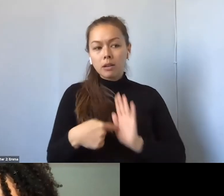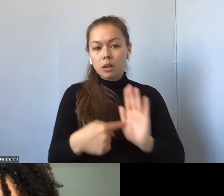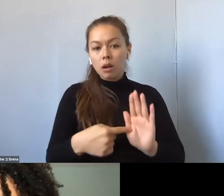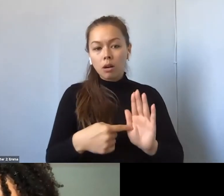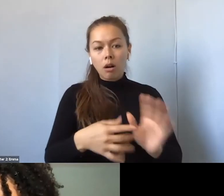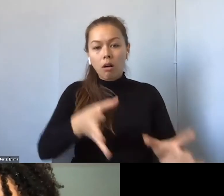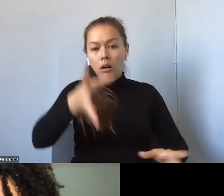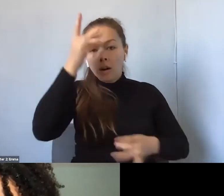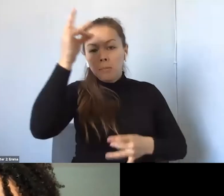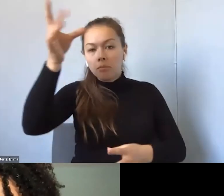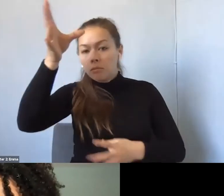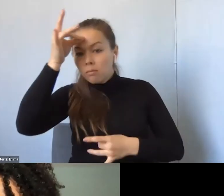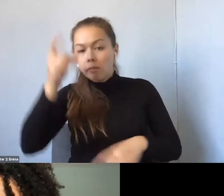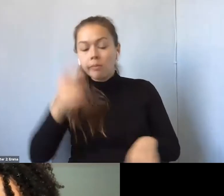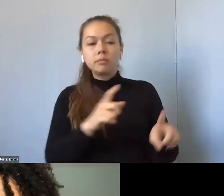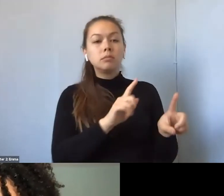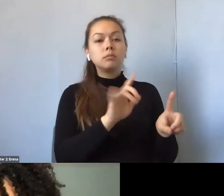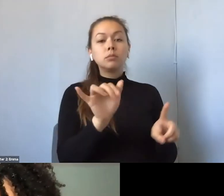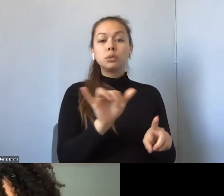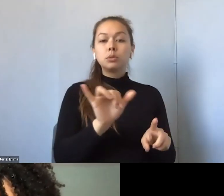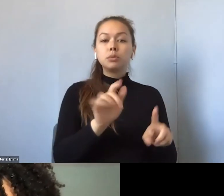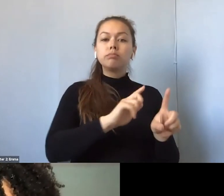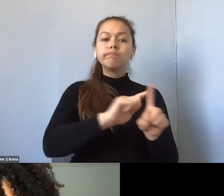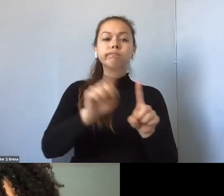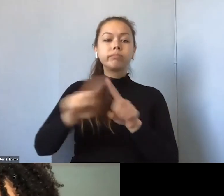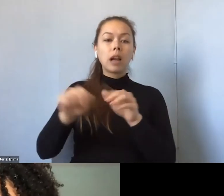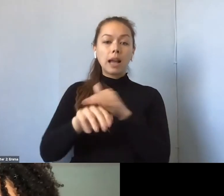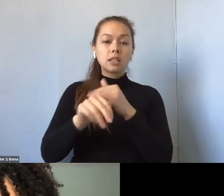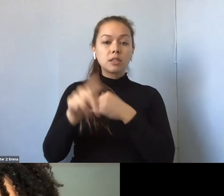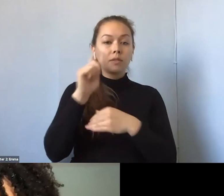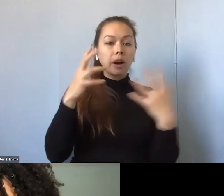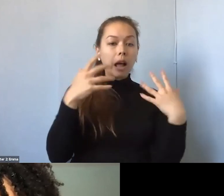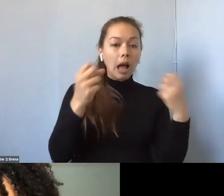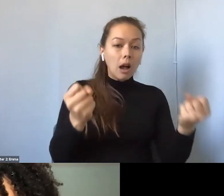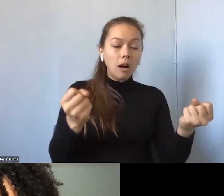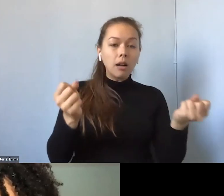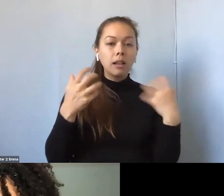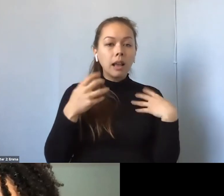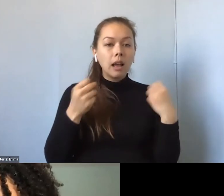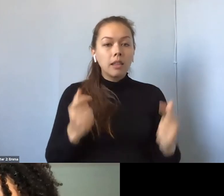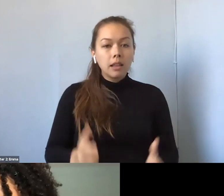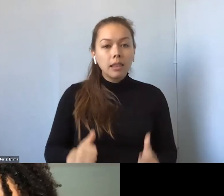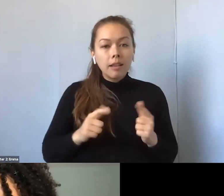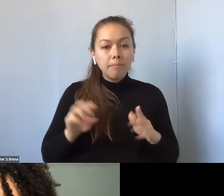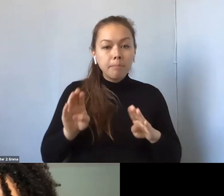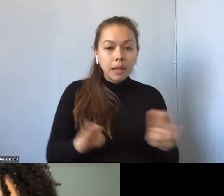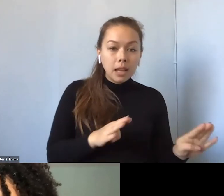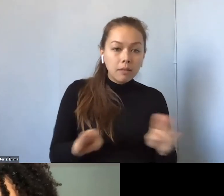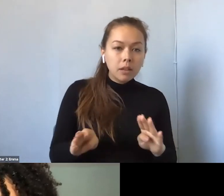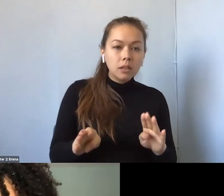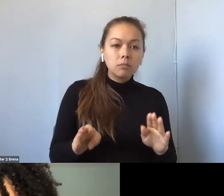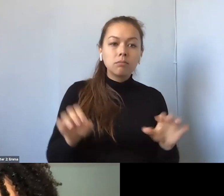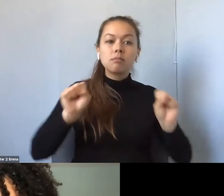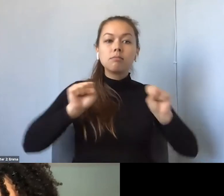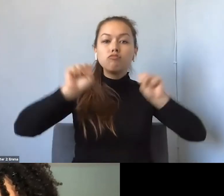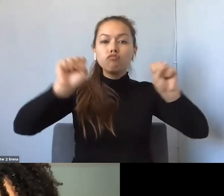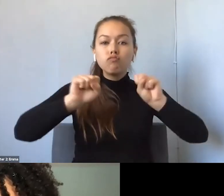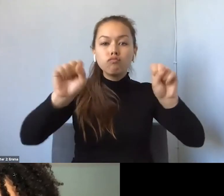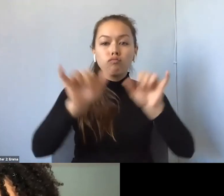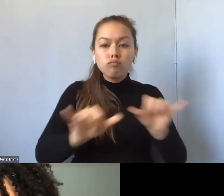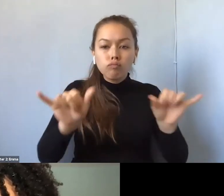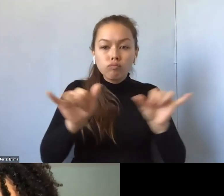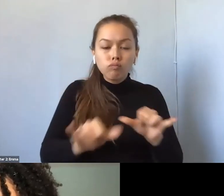to access to health and healthy life behaviors, regular exercising, diet, taking rest and holidays,